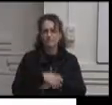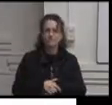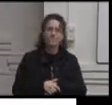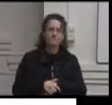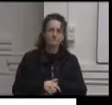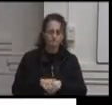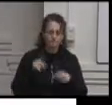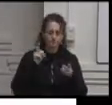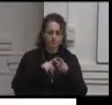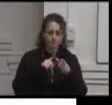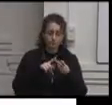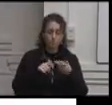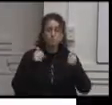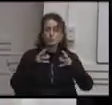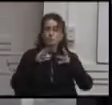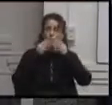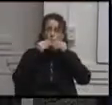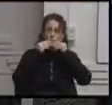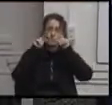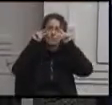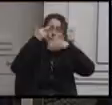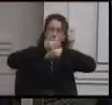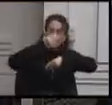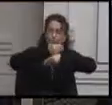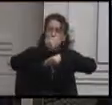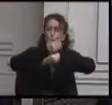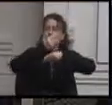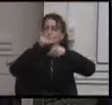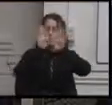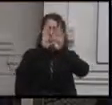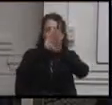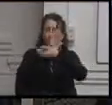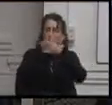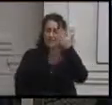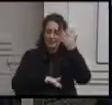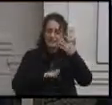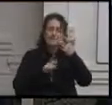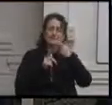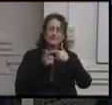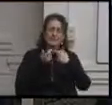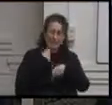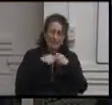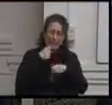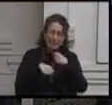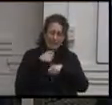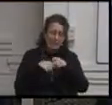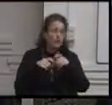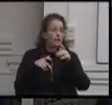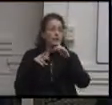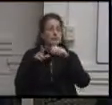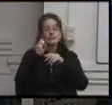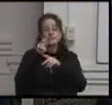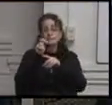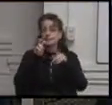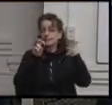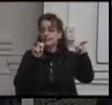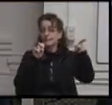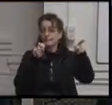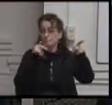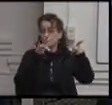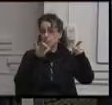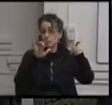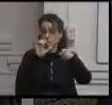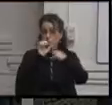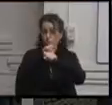weatherization, those kind of basic things. Continuing to do the things that Steve's been able to do in Public Works Garage. And